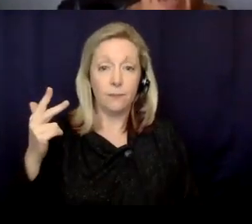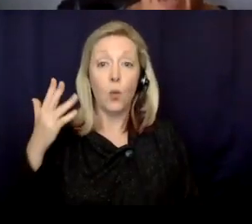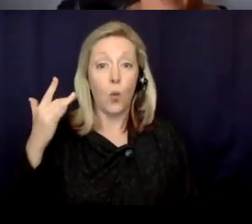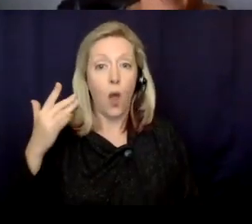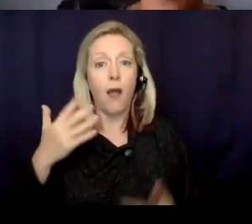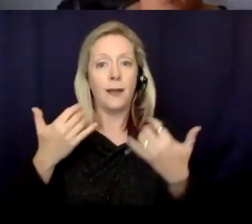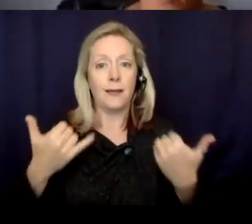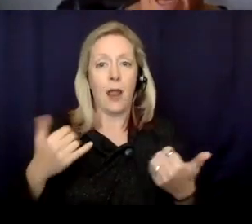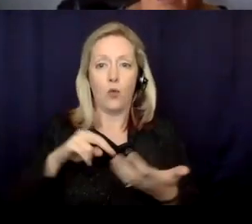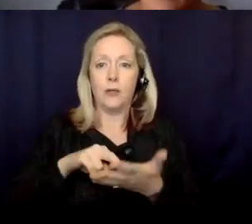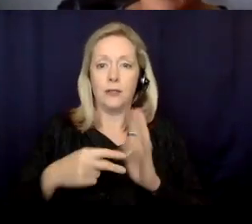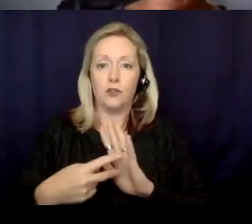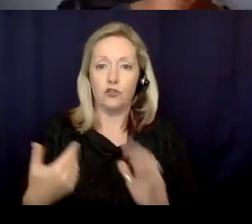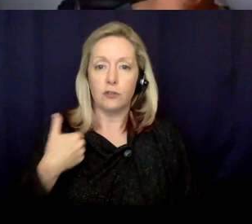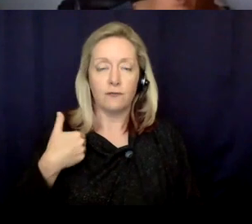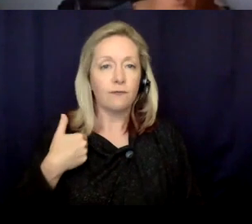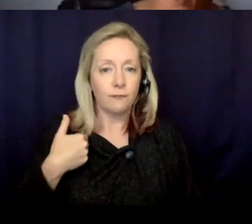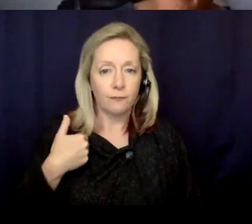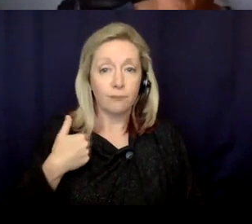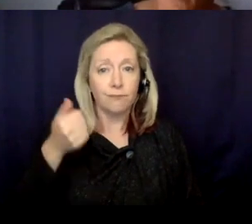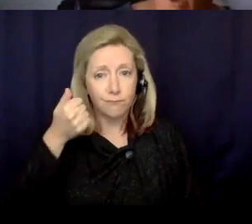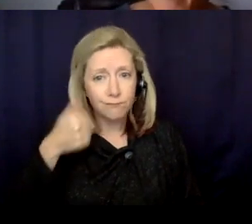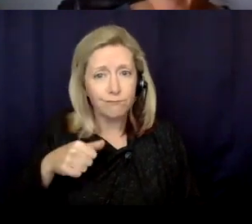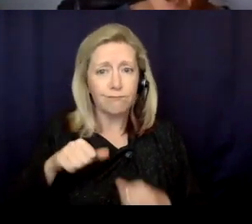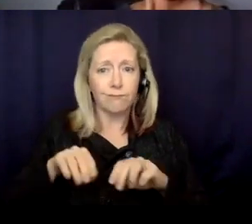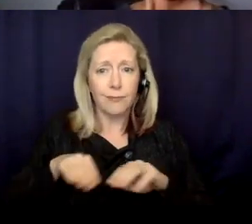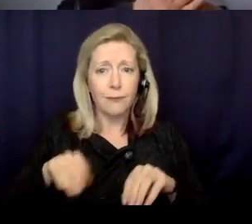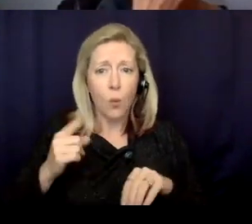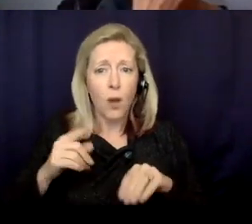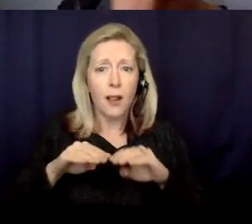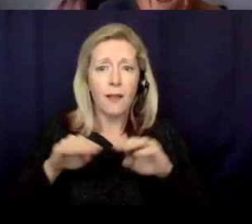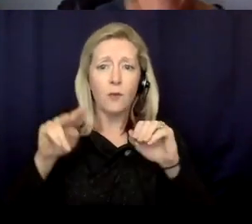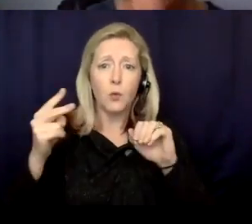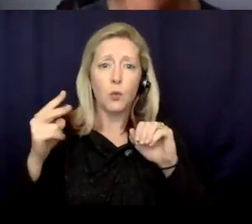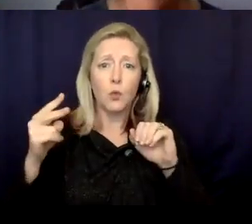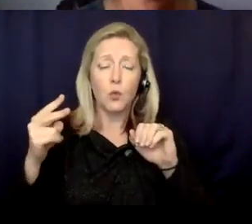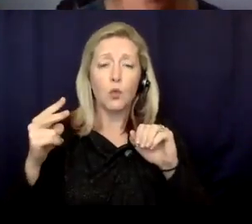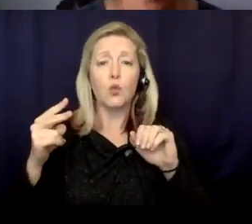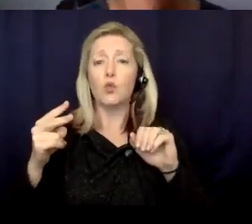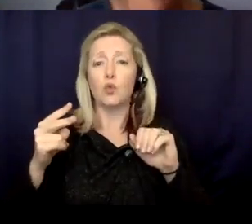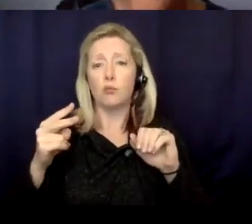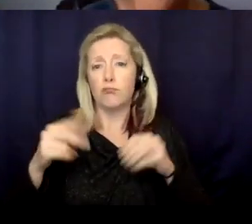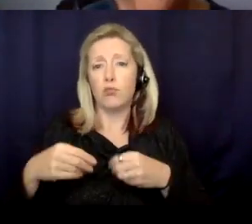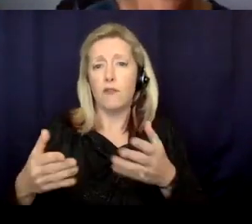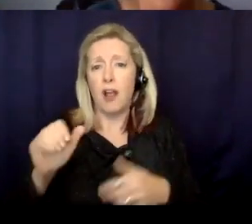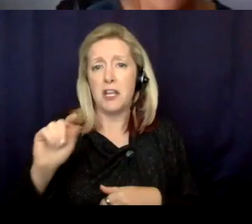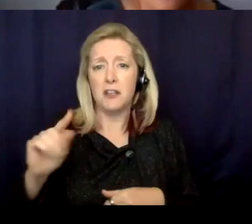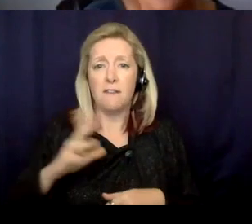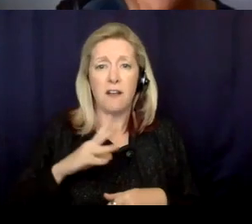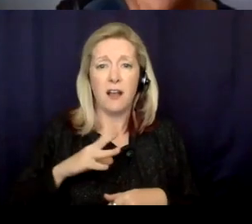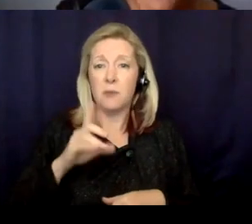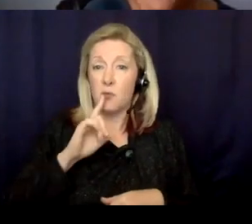intentionality at level 3. So before at level 1 and 2, we can have them there, but we're